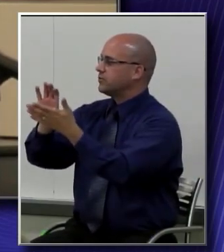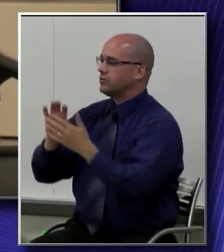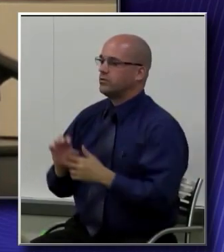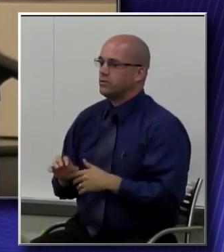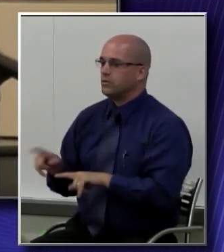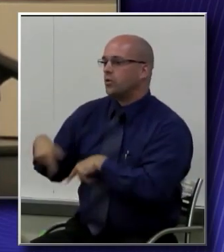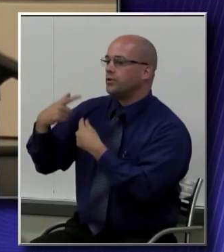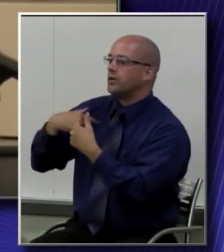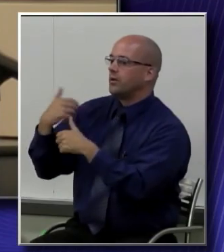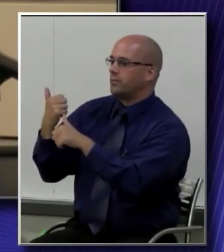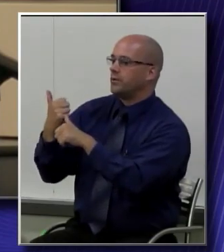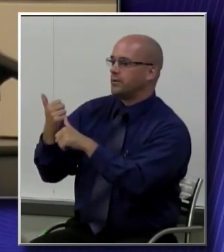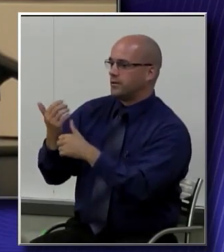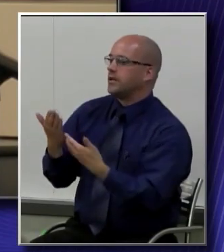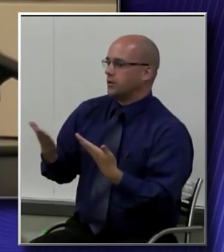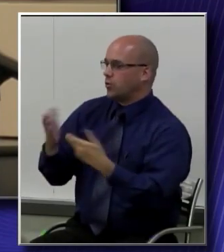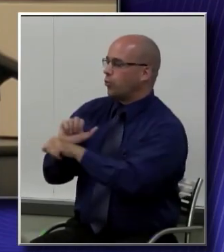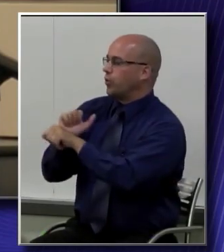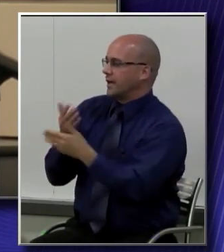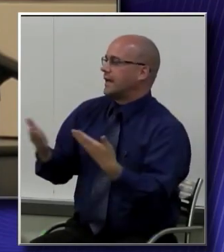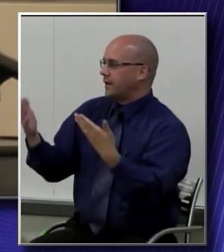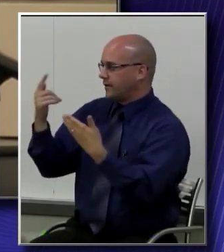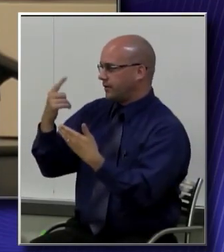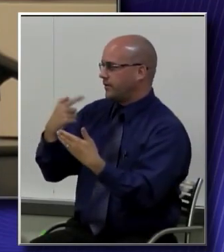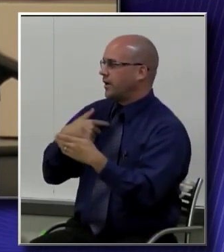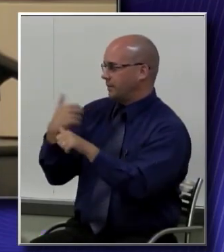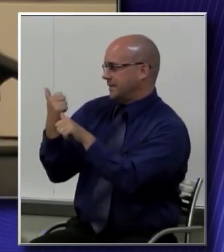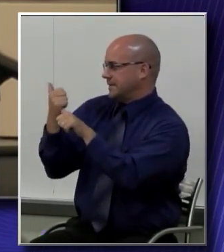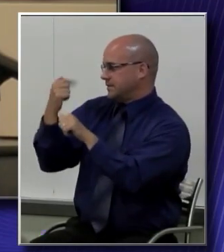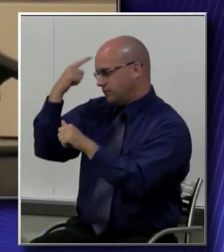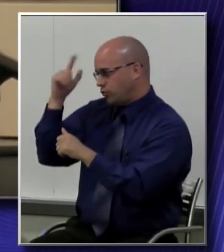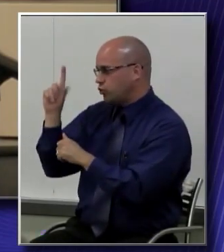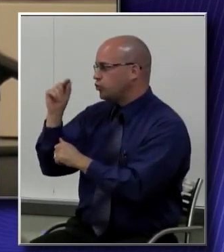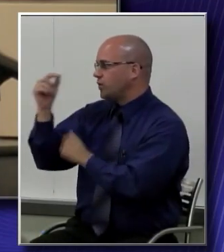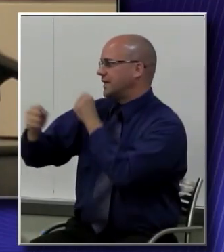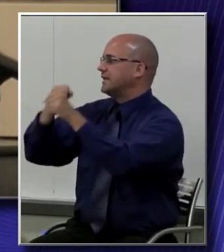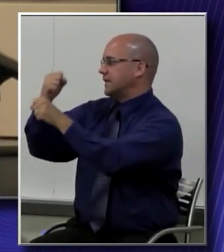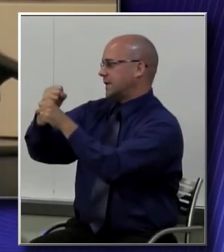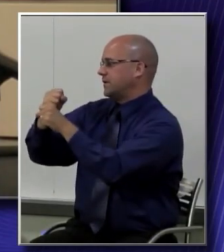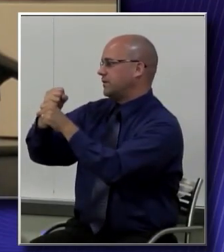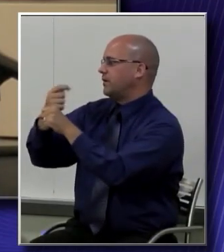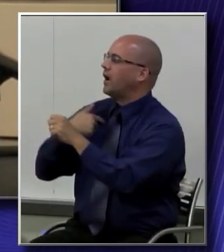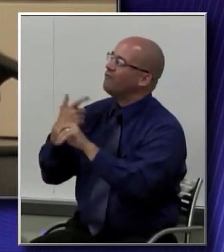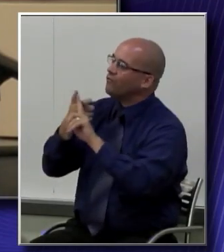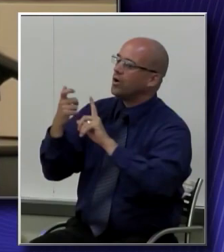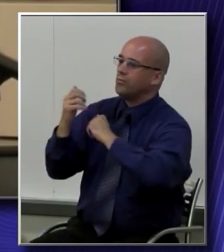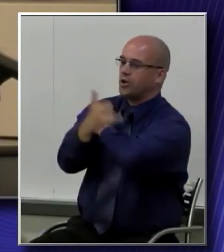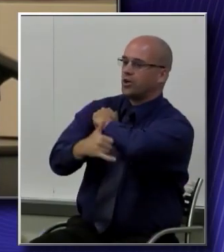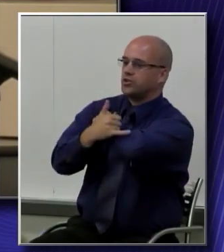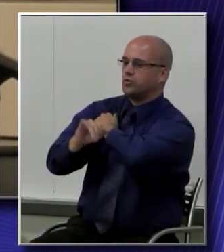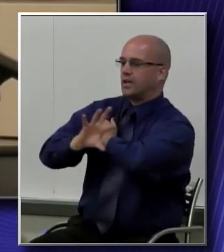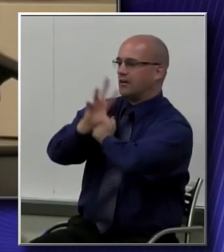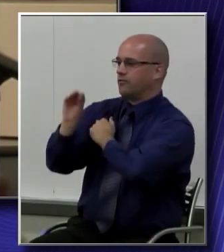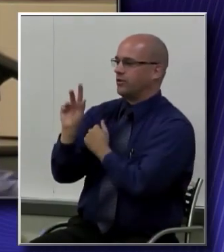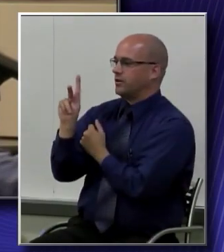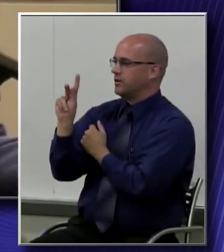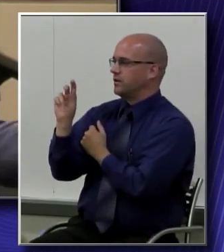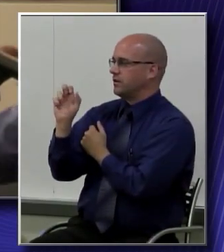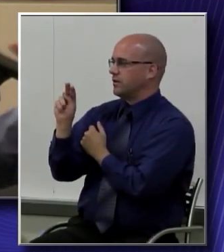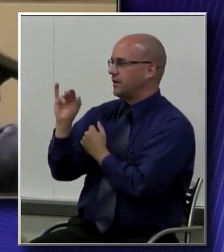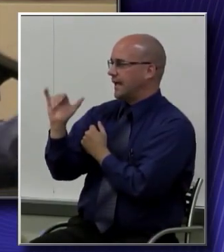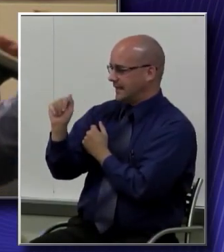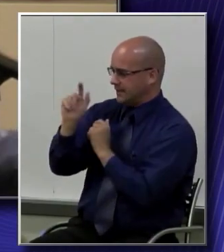the last 26 plus years. And of course, being a native of Kenya, transferred from here, I